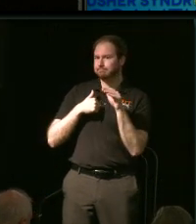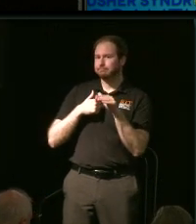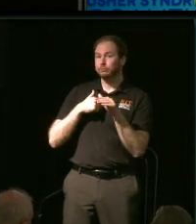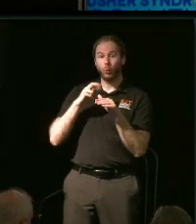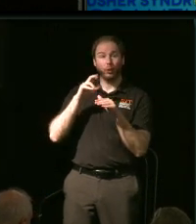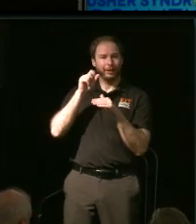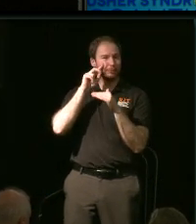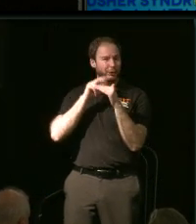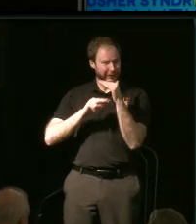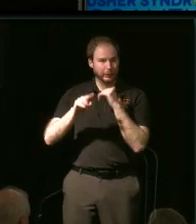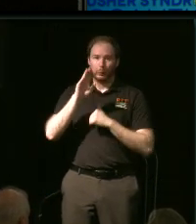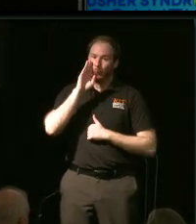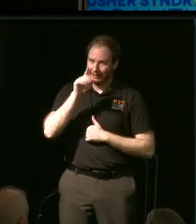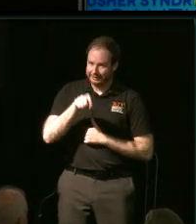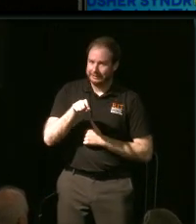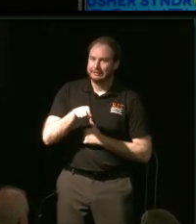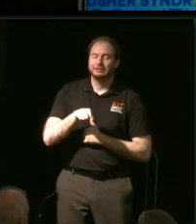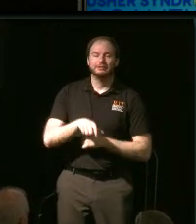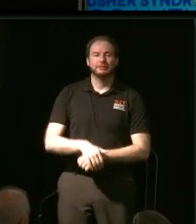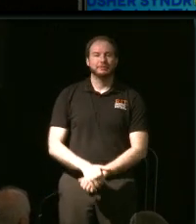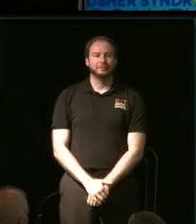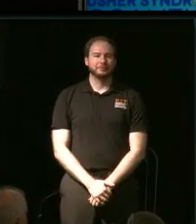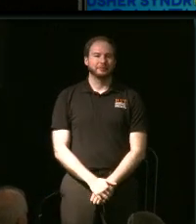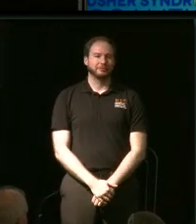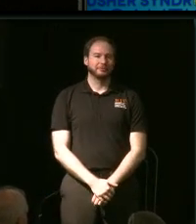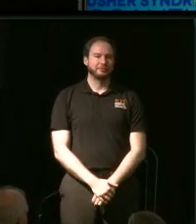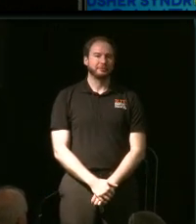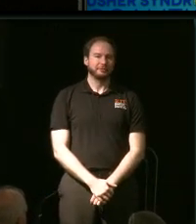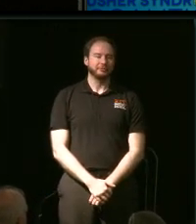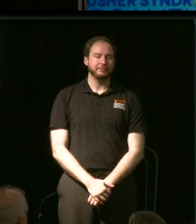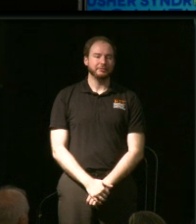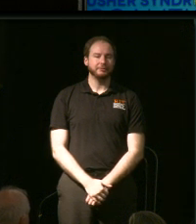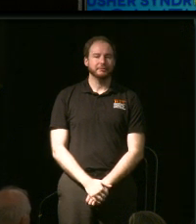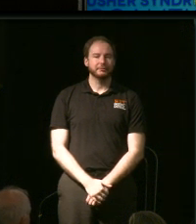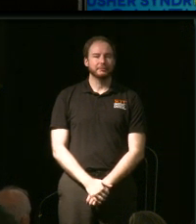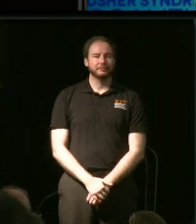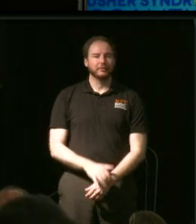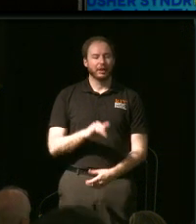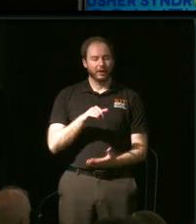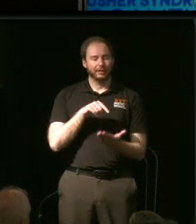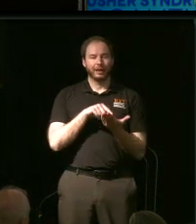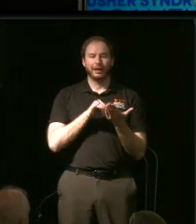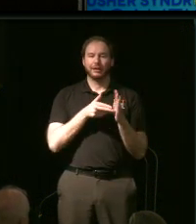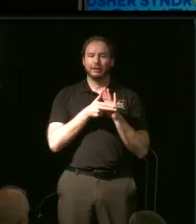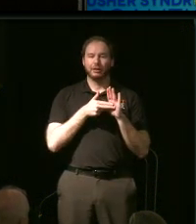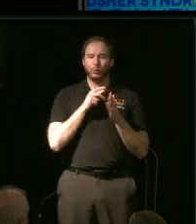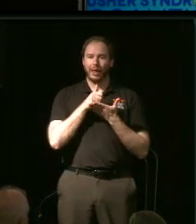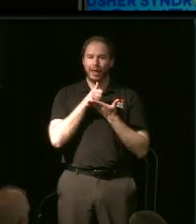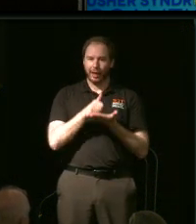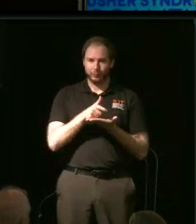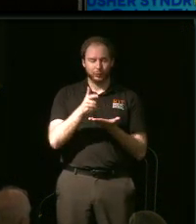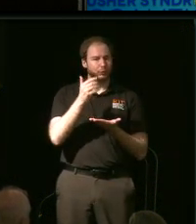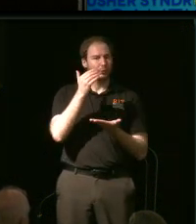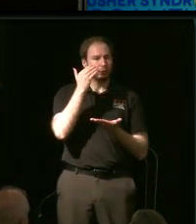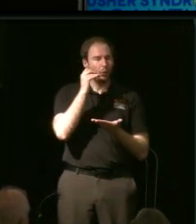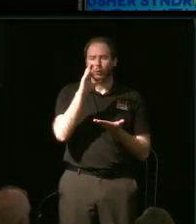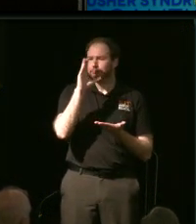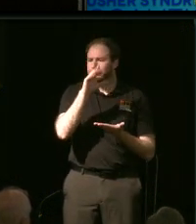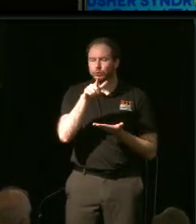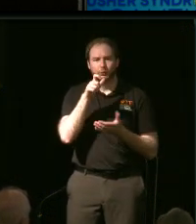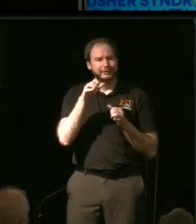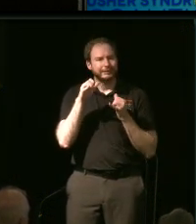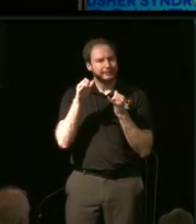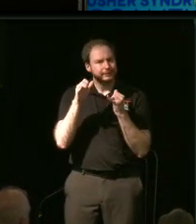future. It can also help you to know and seek out or stay informed